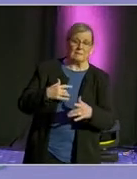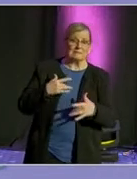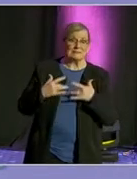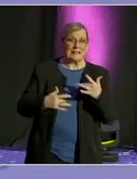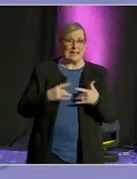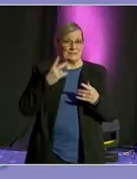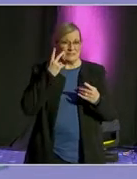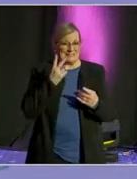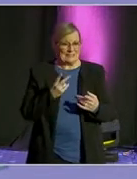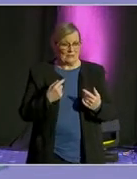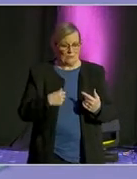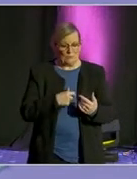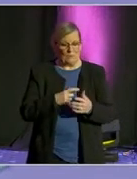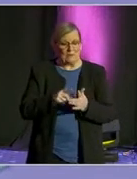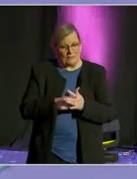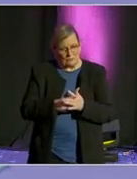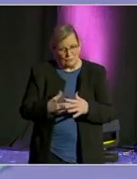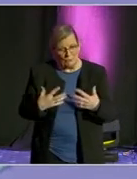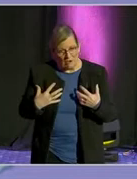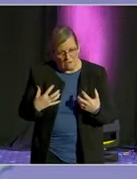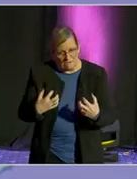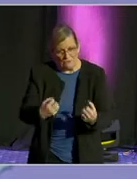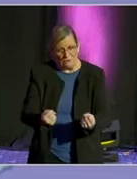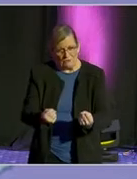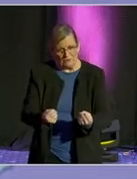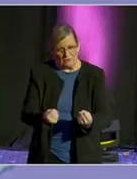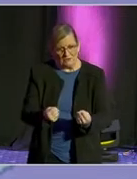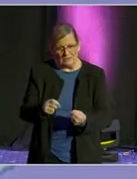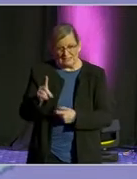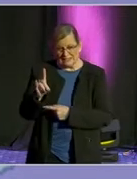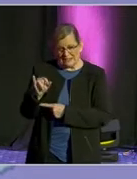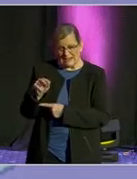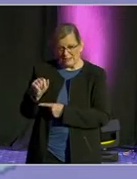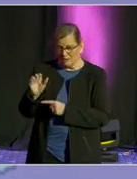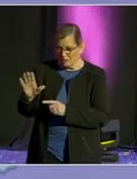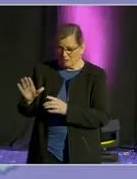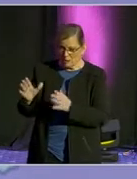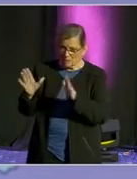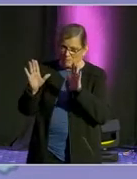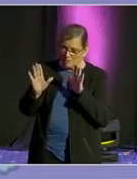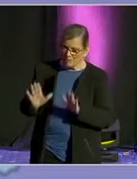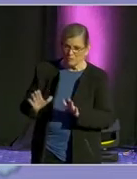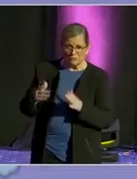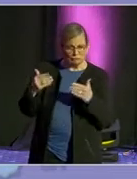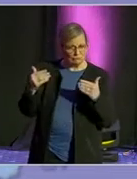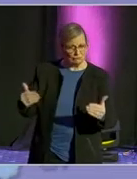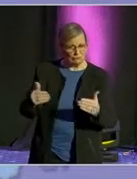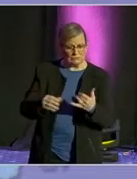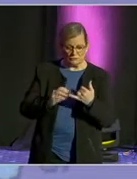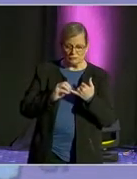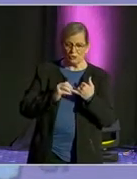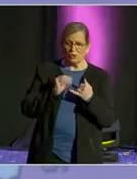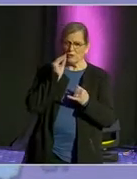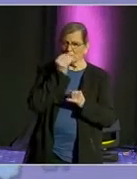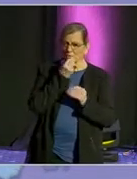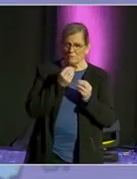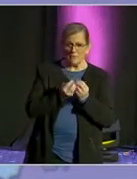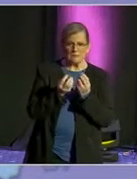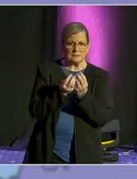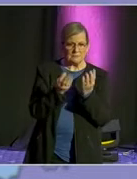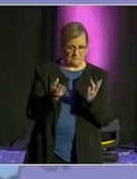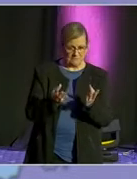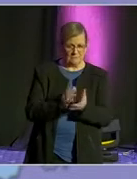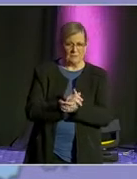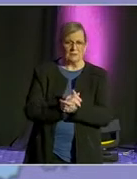and her amazing team have decided to continue on with the National Cherry Blossom Festival because it's so important to our city. I want to thank